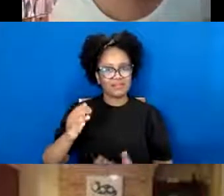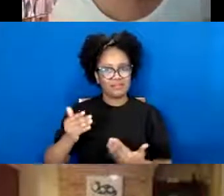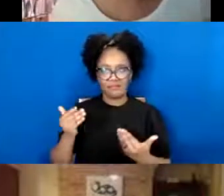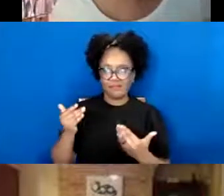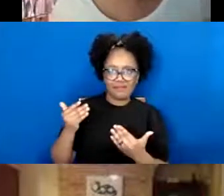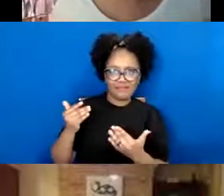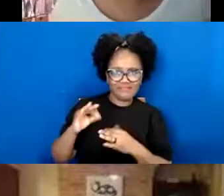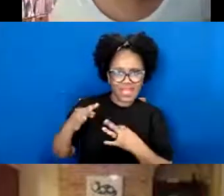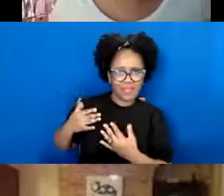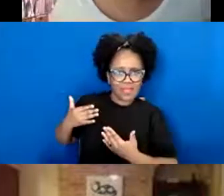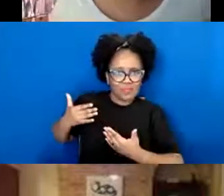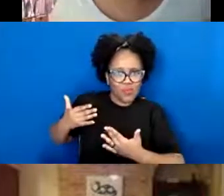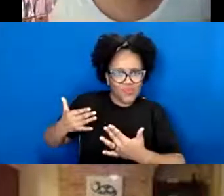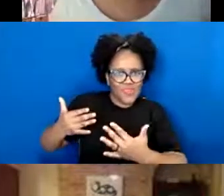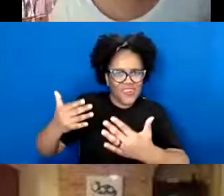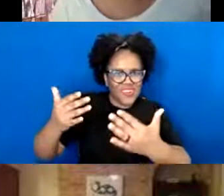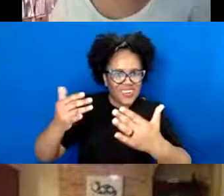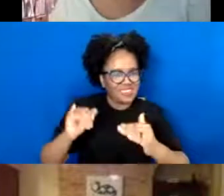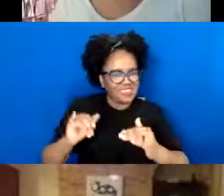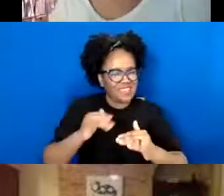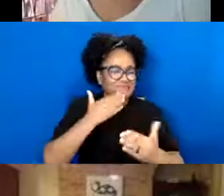All right, so let's go Taj and then Sharita.